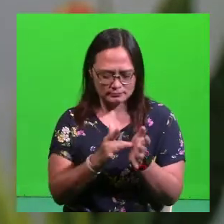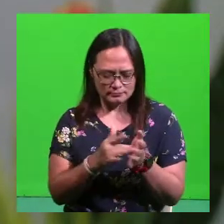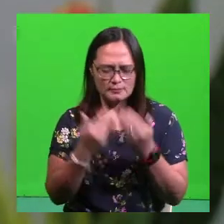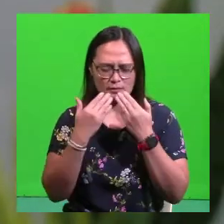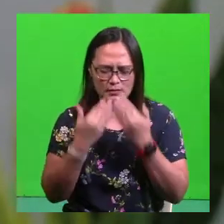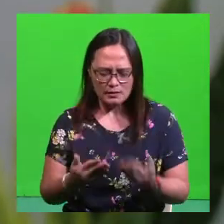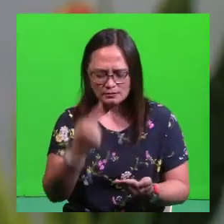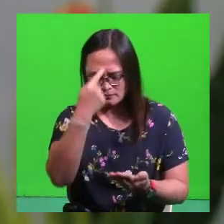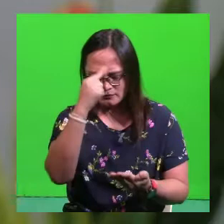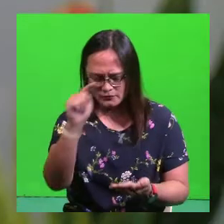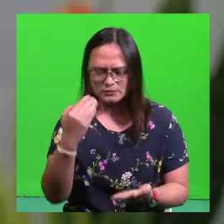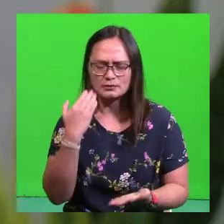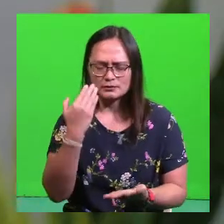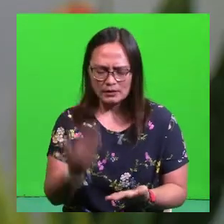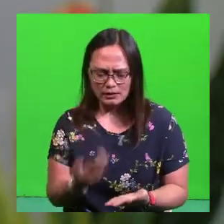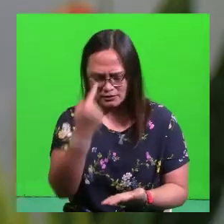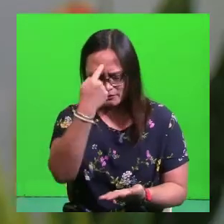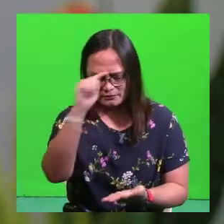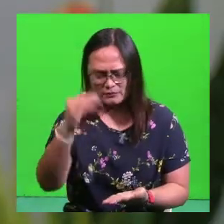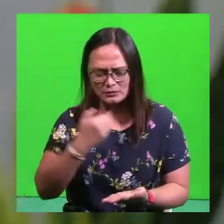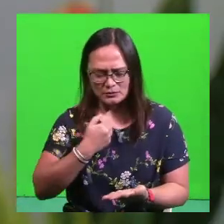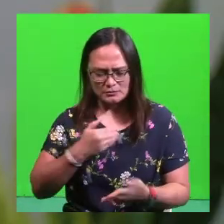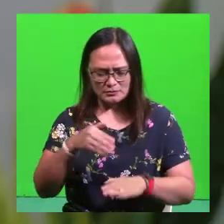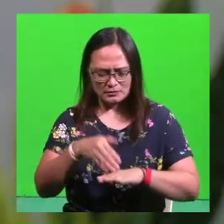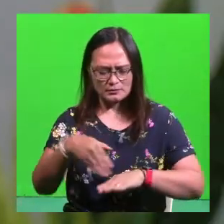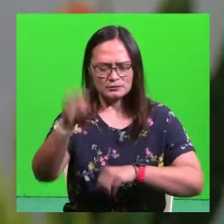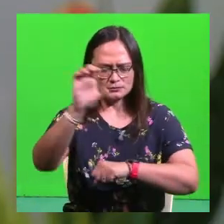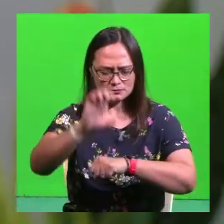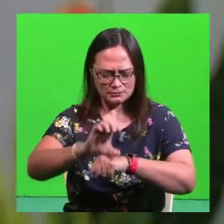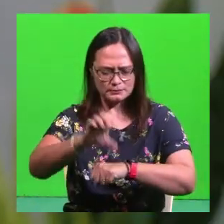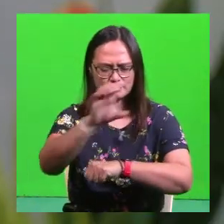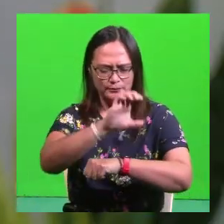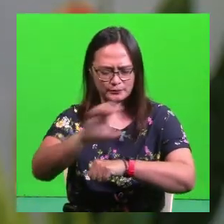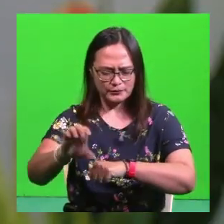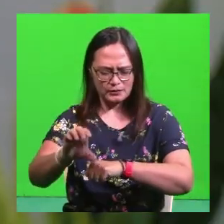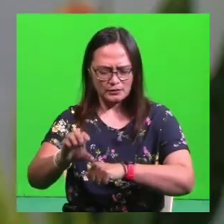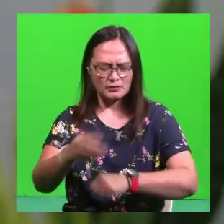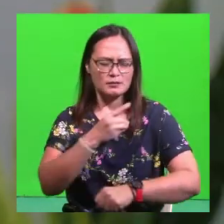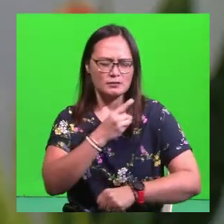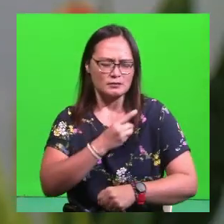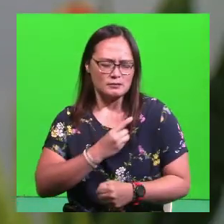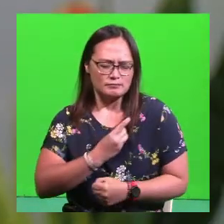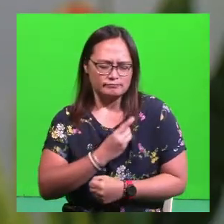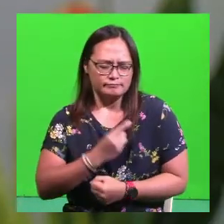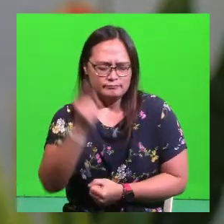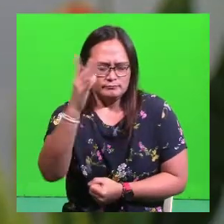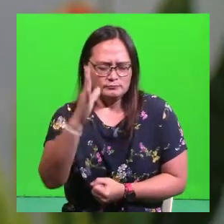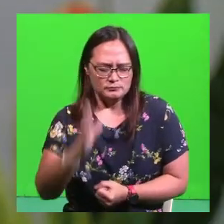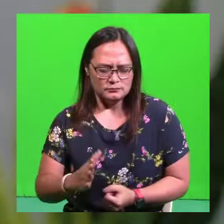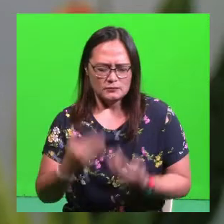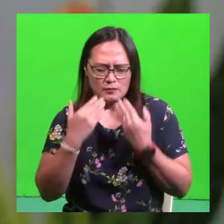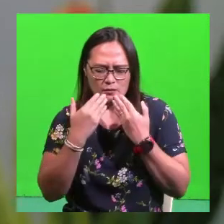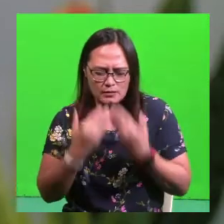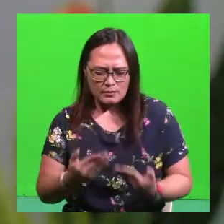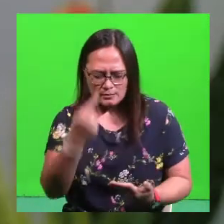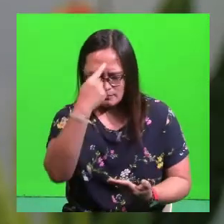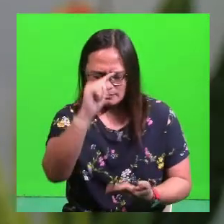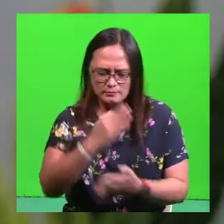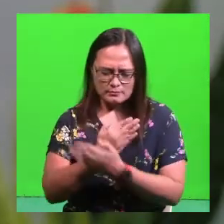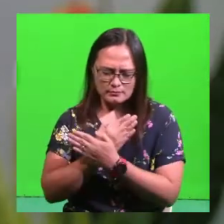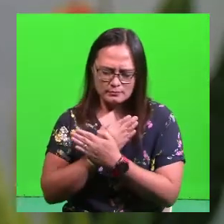Lord Jesus, thank you for dying for me on the cross. Dear God, thank you for loving